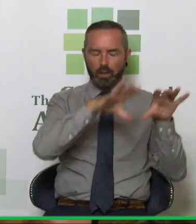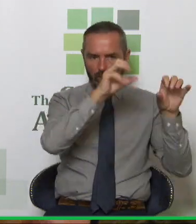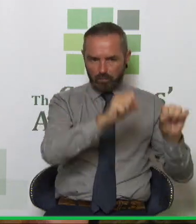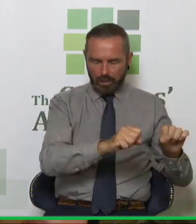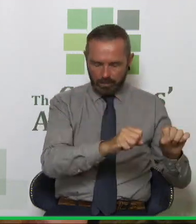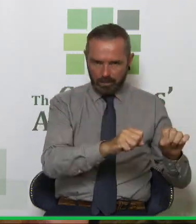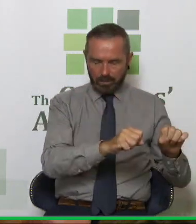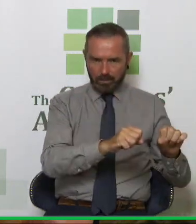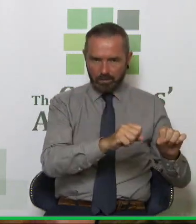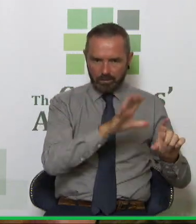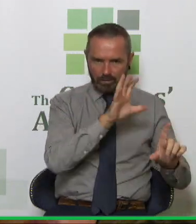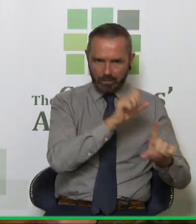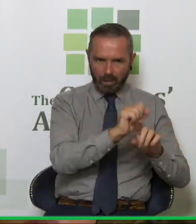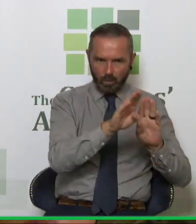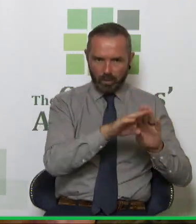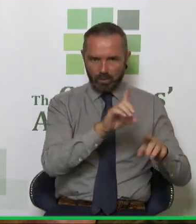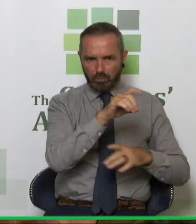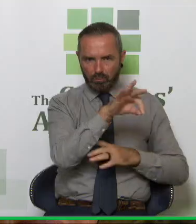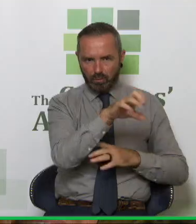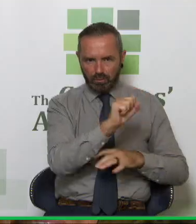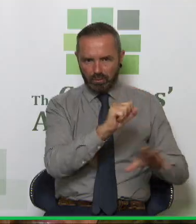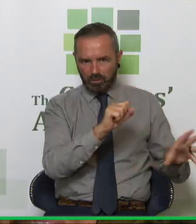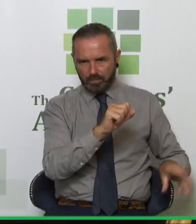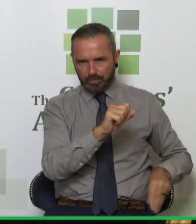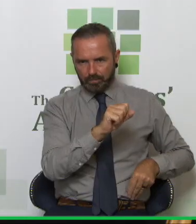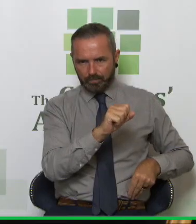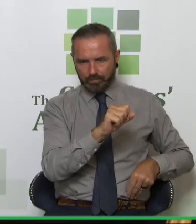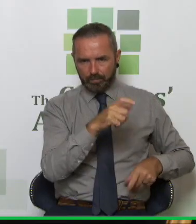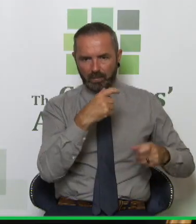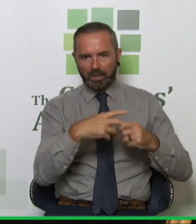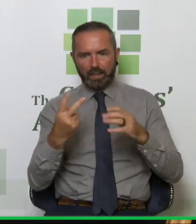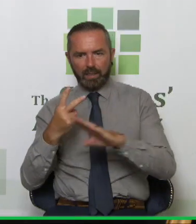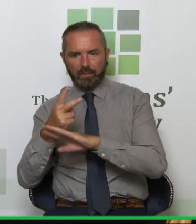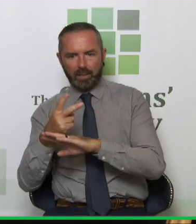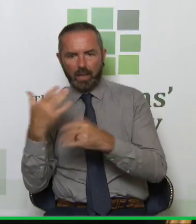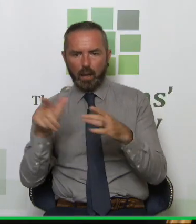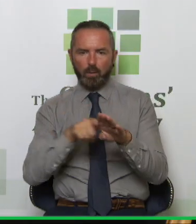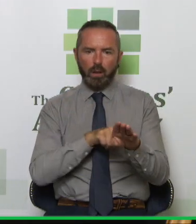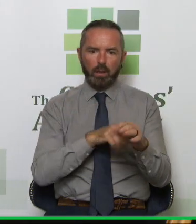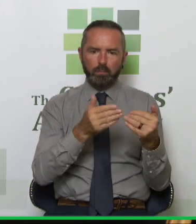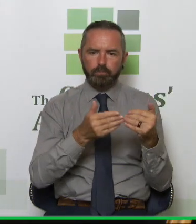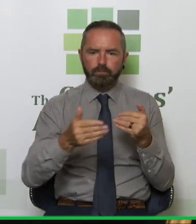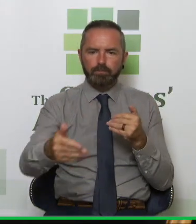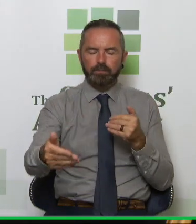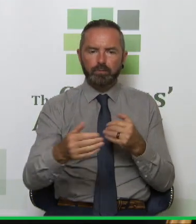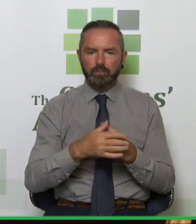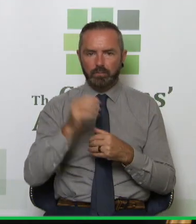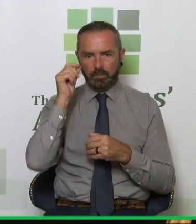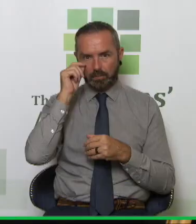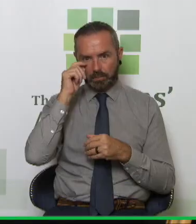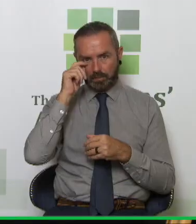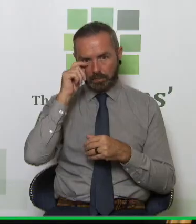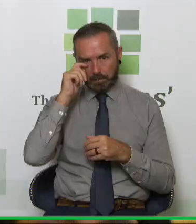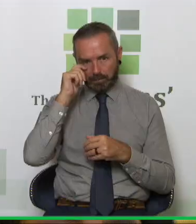arresting until they get to the intervention, how long, what timeline would they be looking at